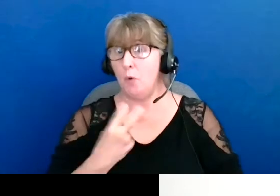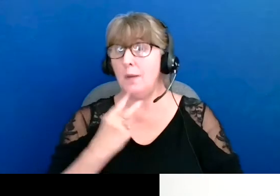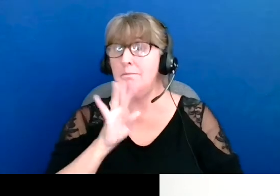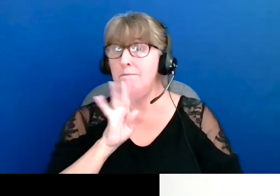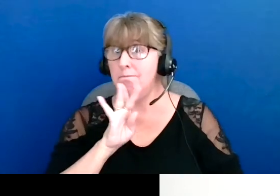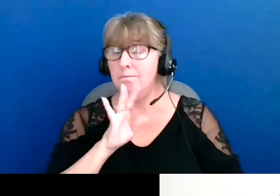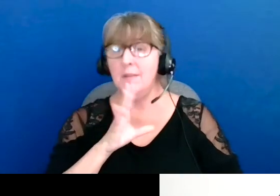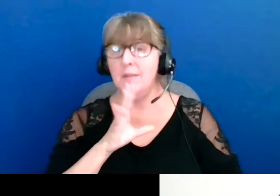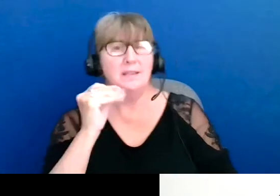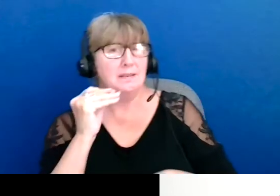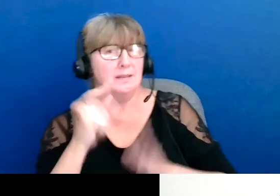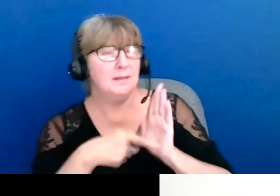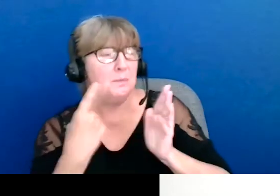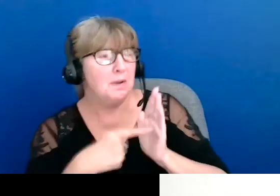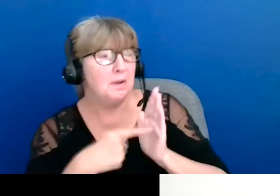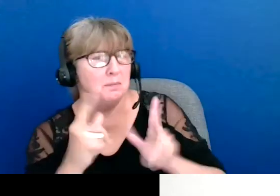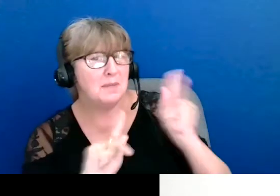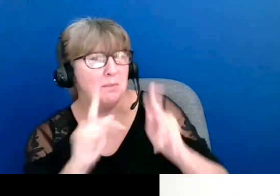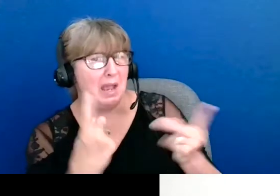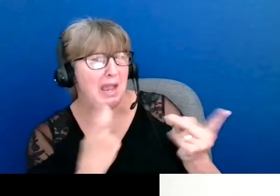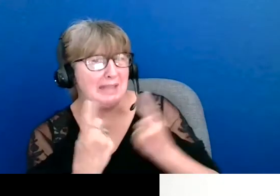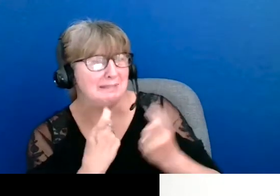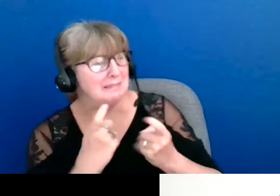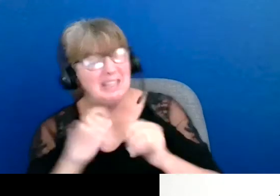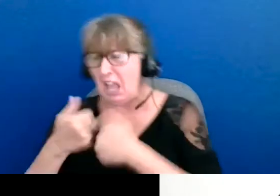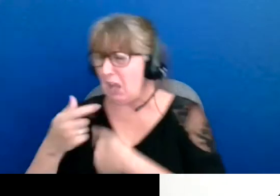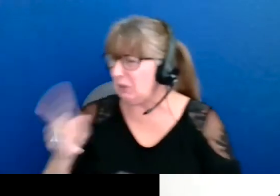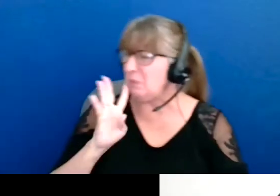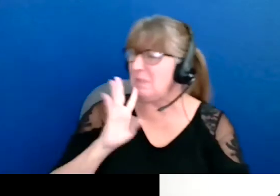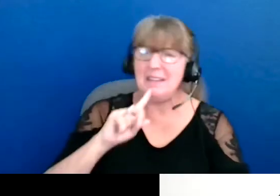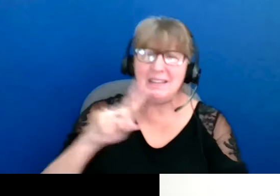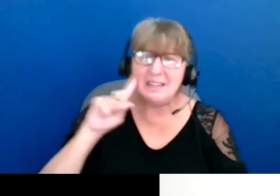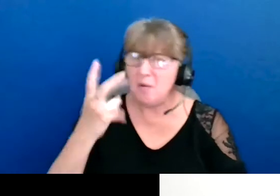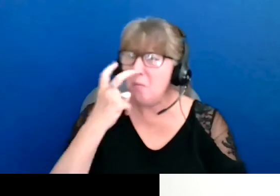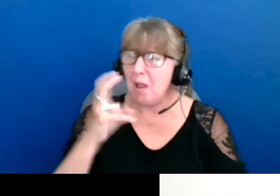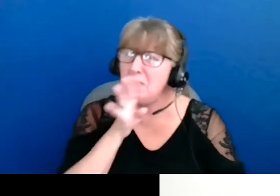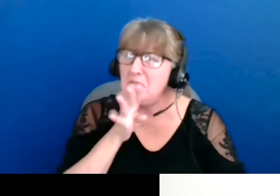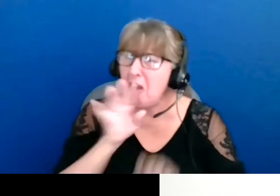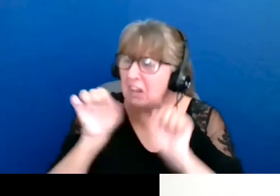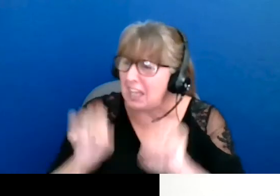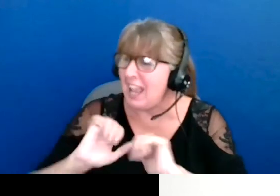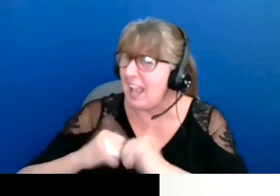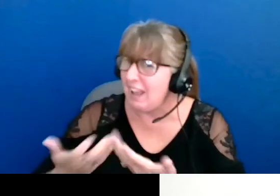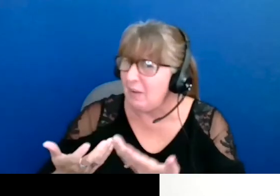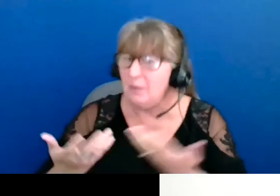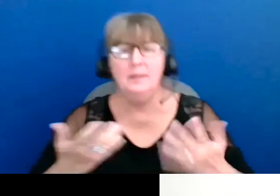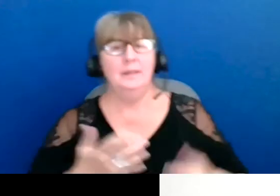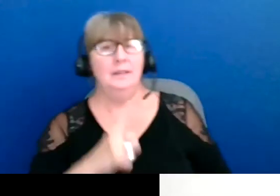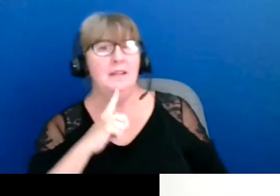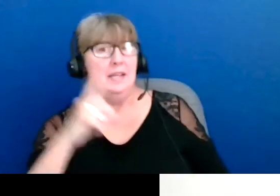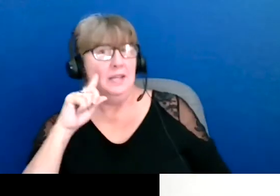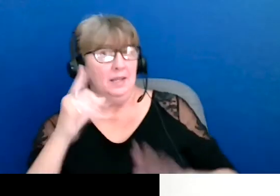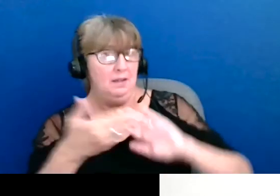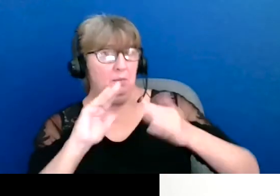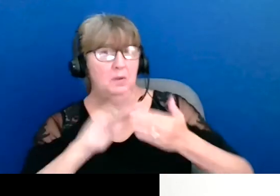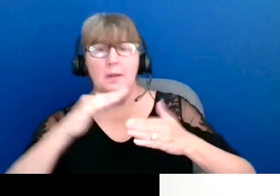sometimes people ask me, how do you speak if you're deafblind? The deaf community is very